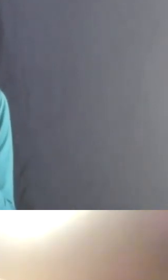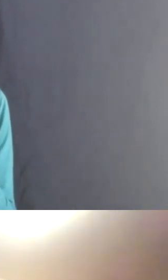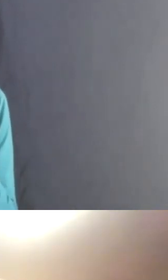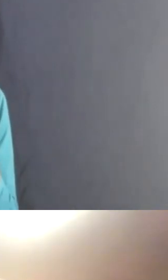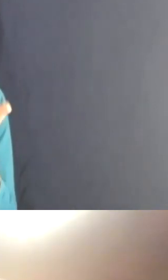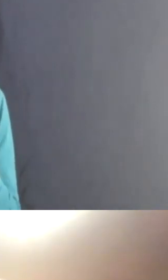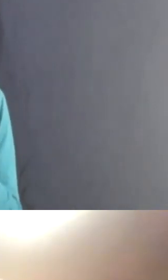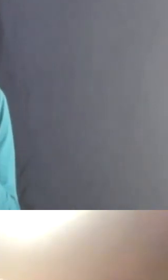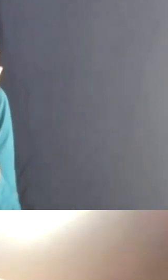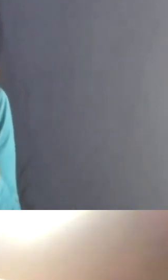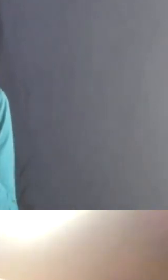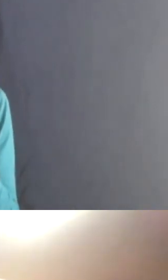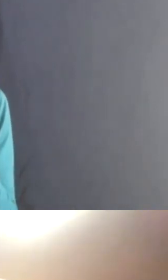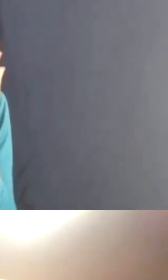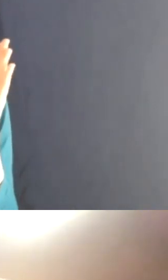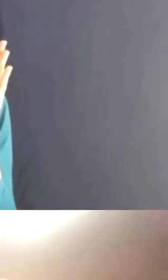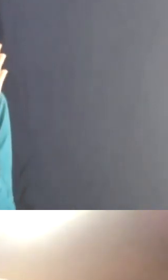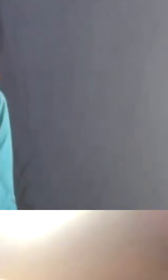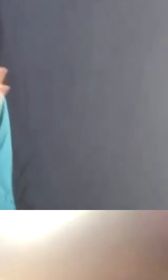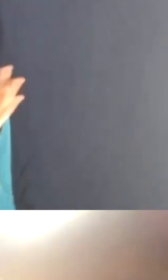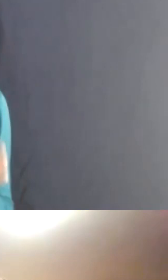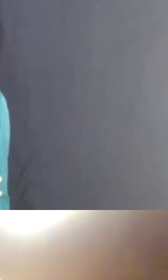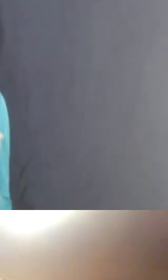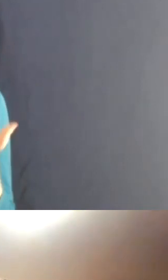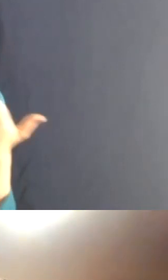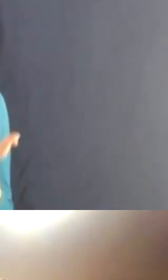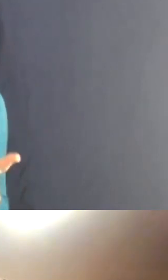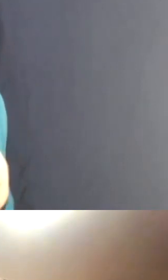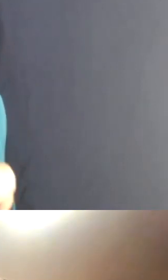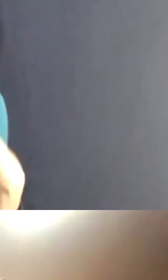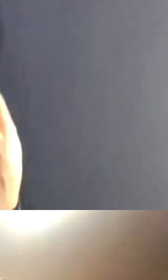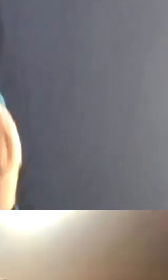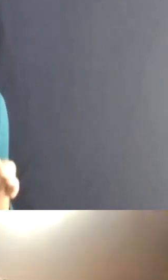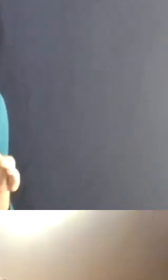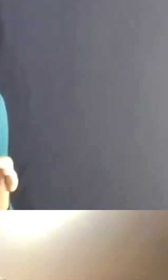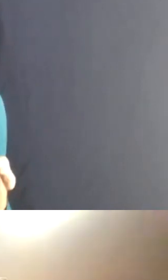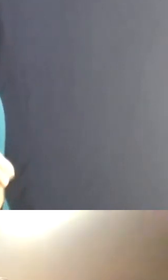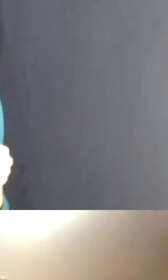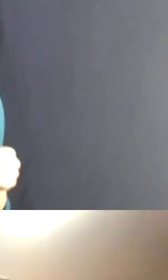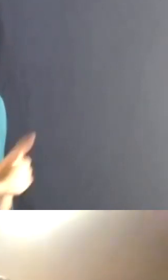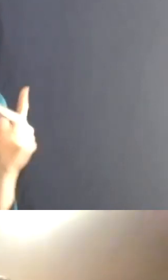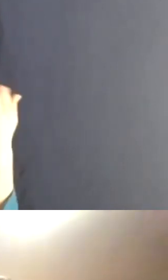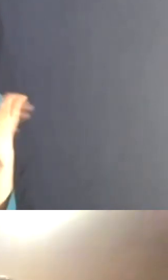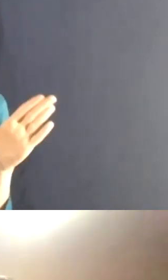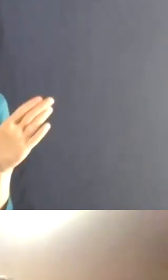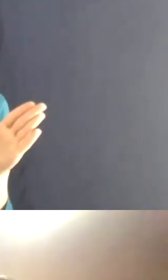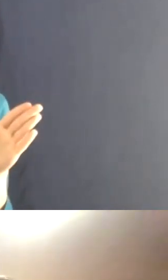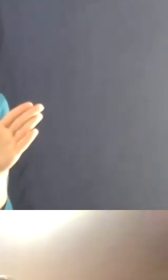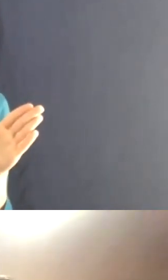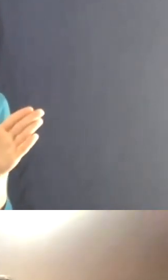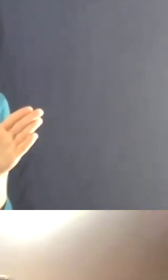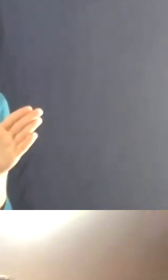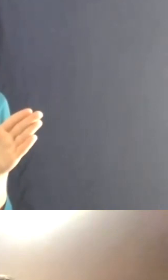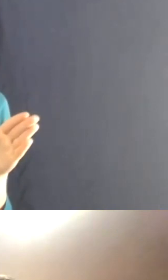3 to be those services that would be delivered to everyone receiving services from a behavioral